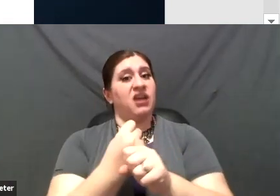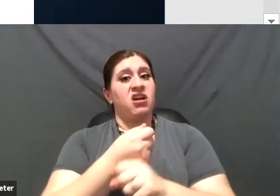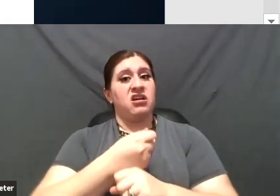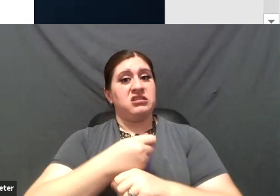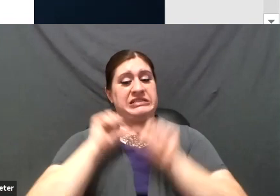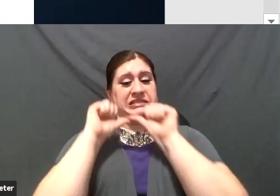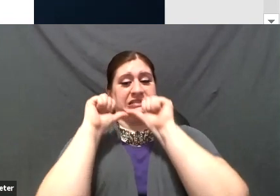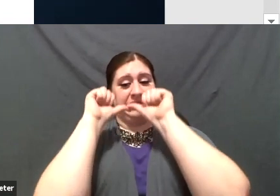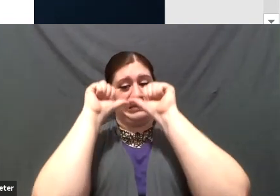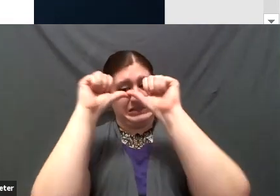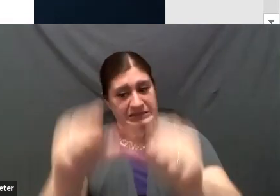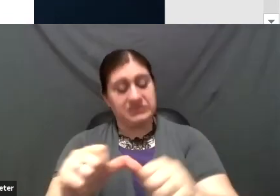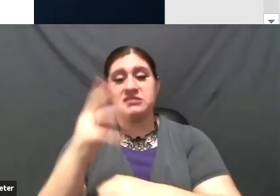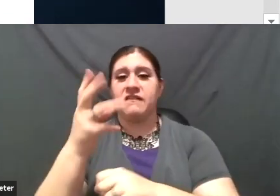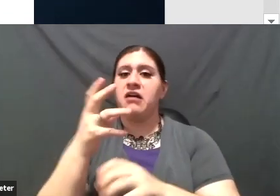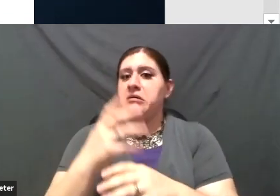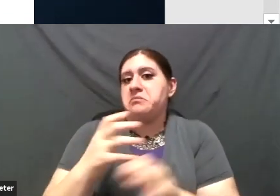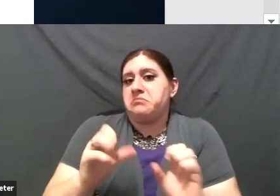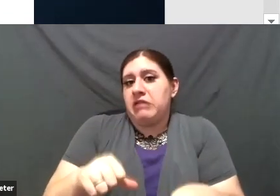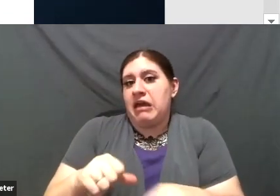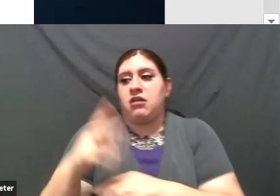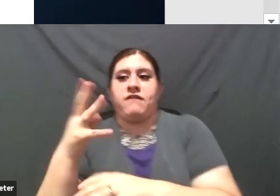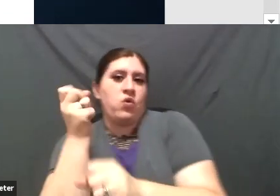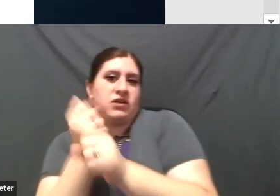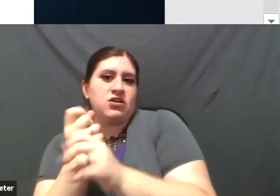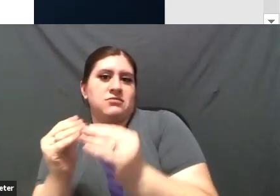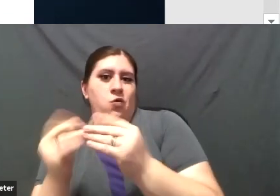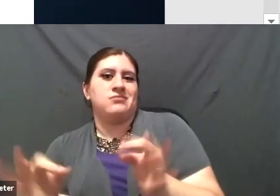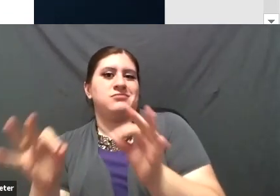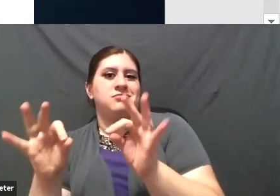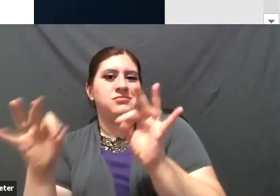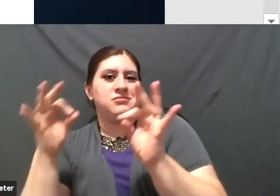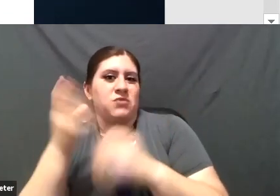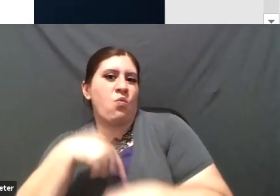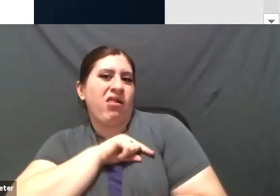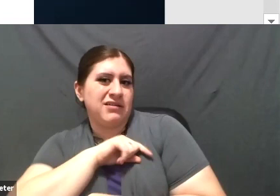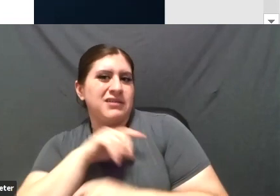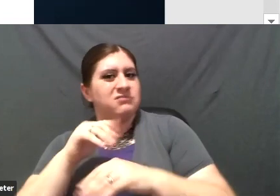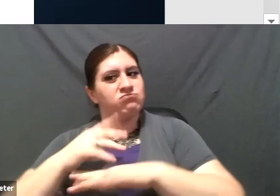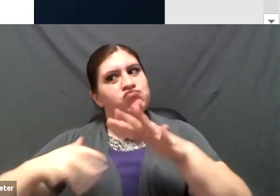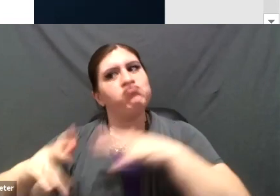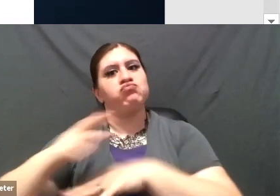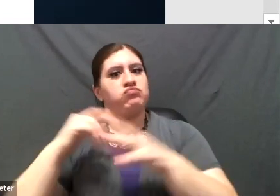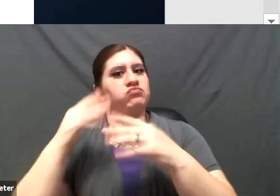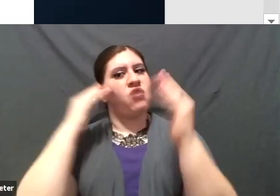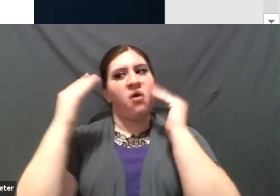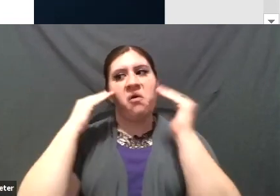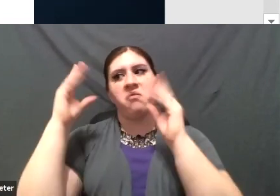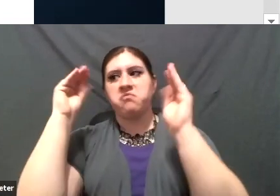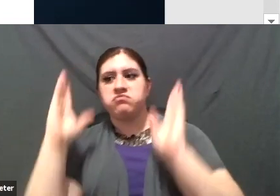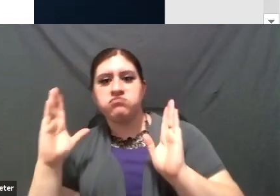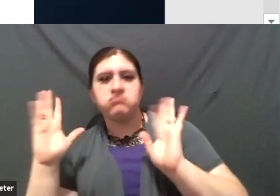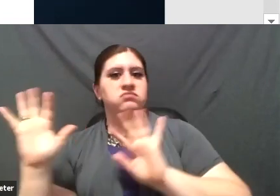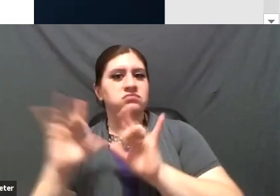extreme situation, but 4 years is more the norm. And so it's a good degree program. It